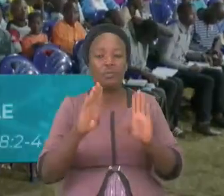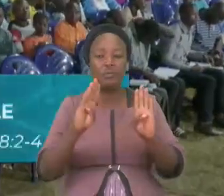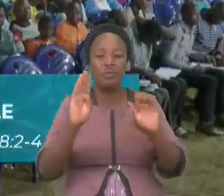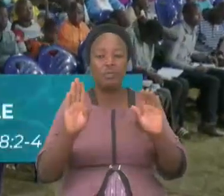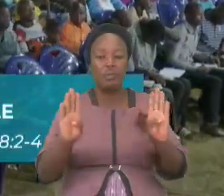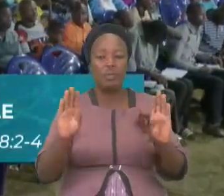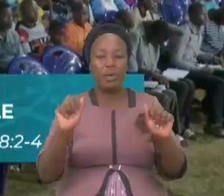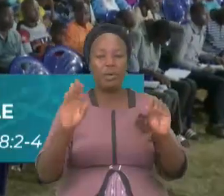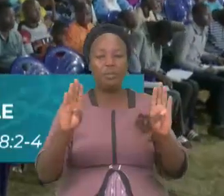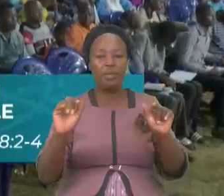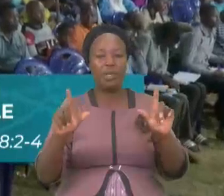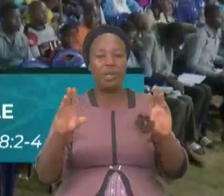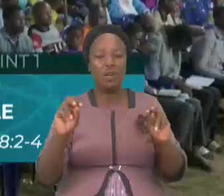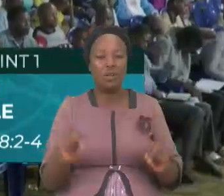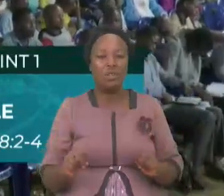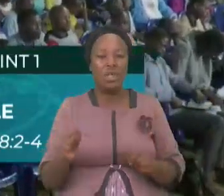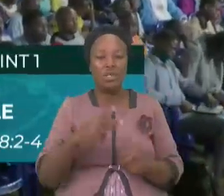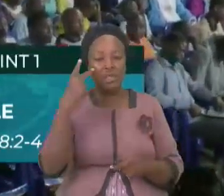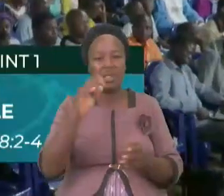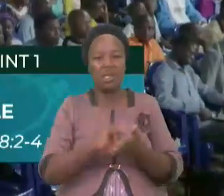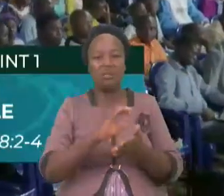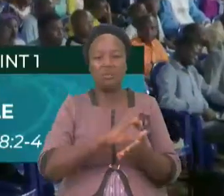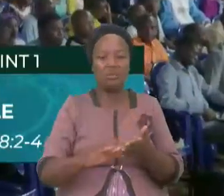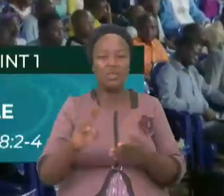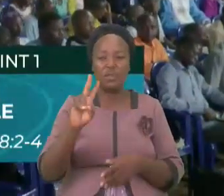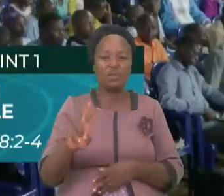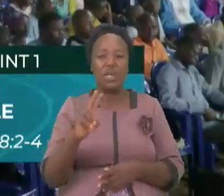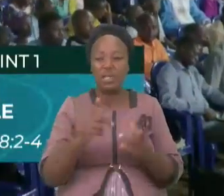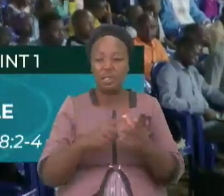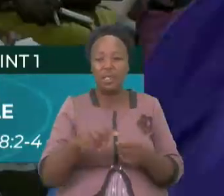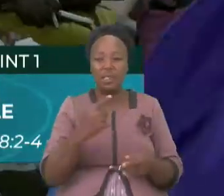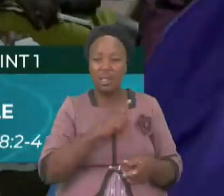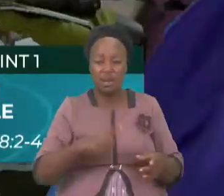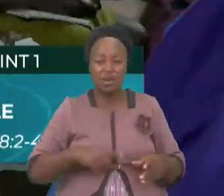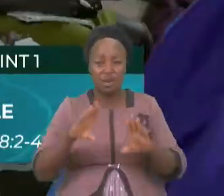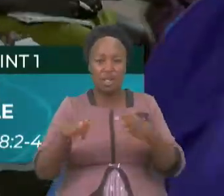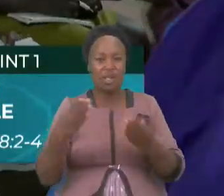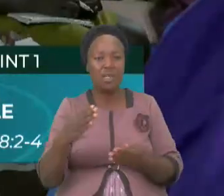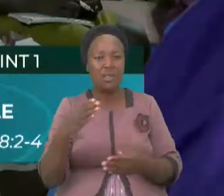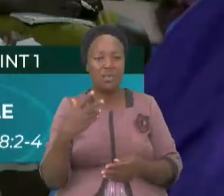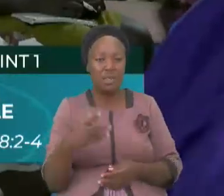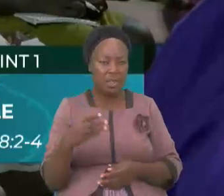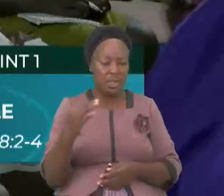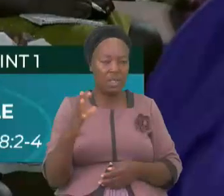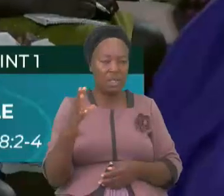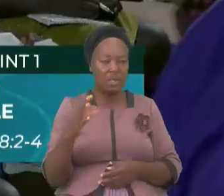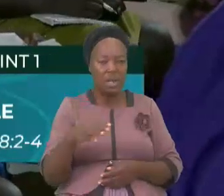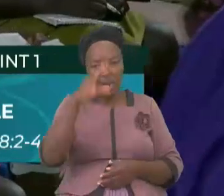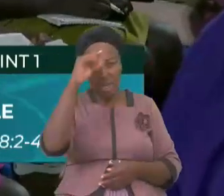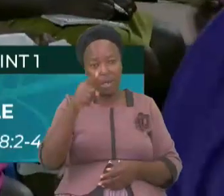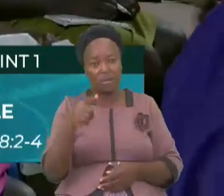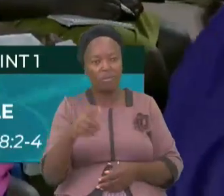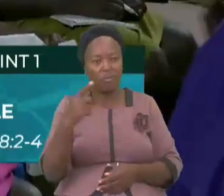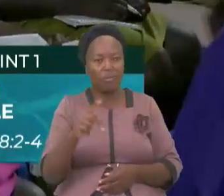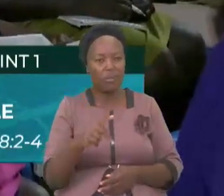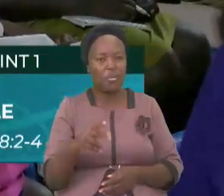gave Jehoiakim, king of Judah, into his hand, with the part, with part of the vessels of the house of